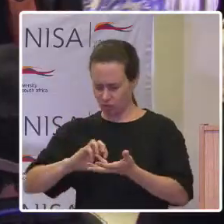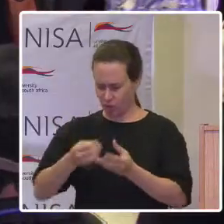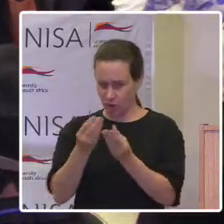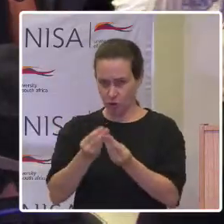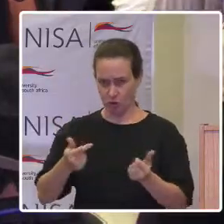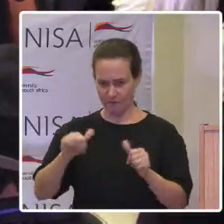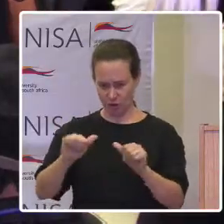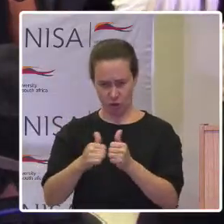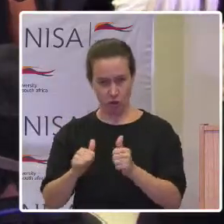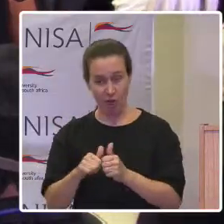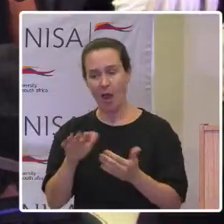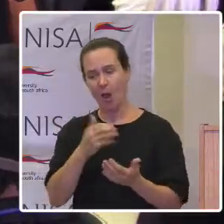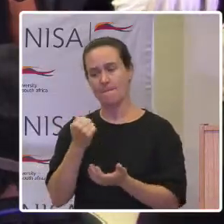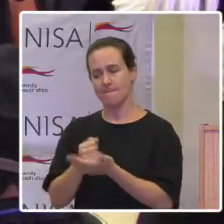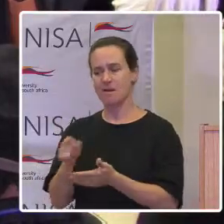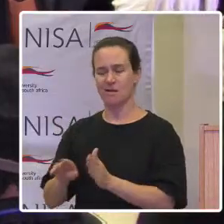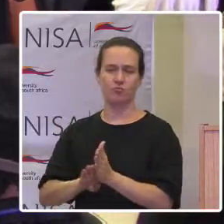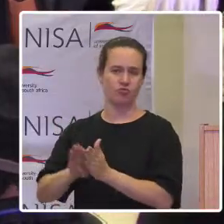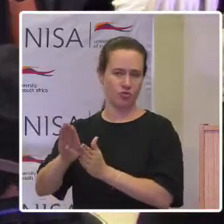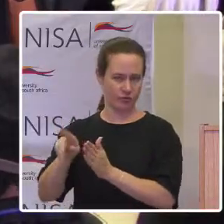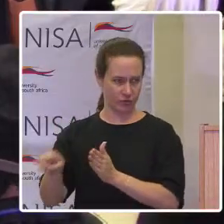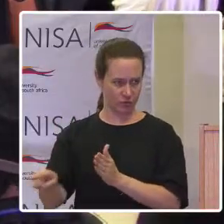in place to implement